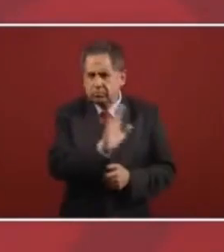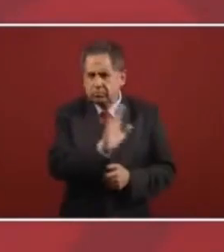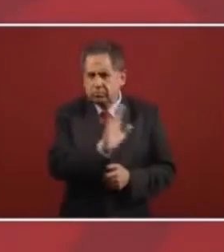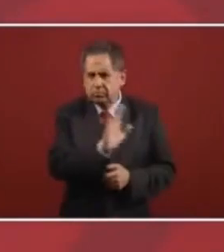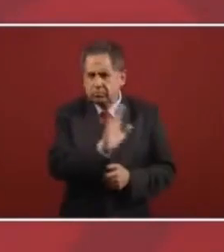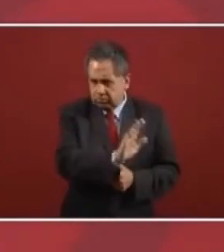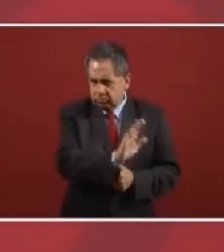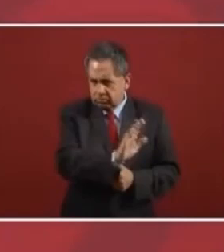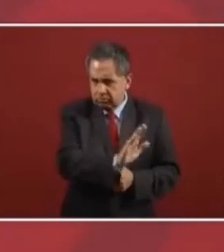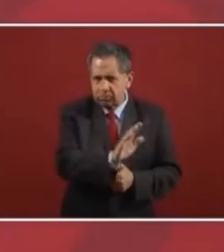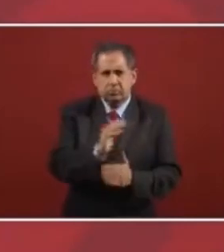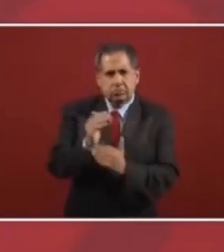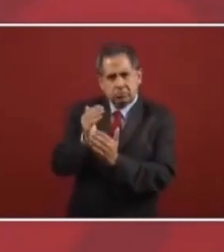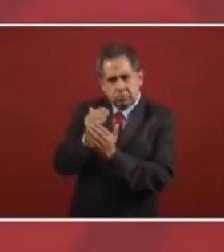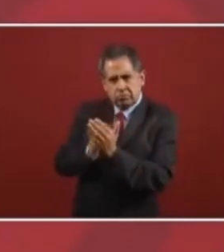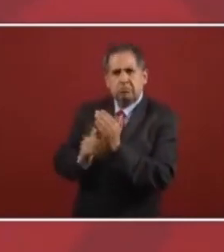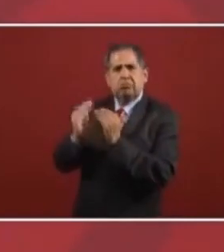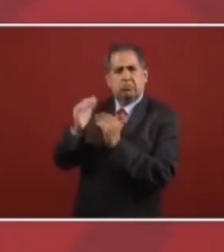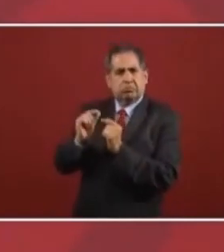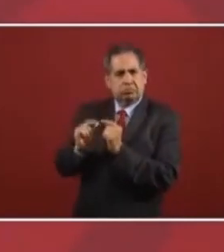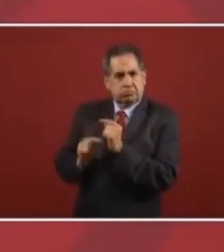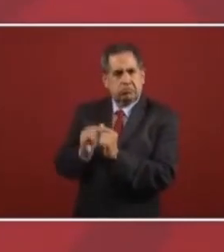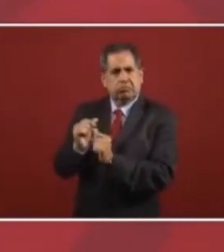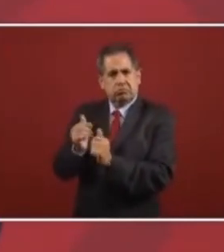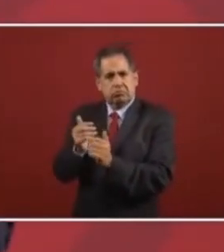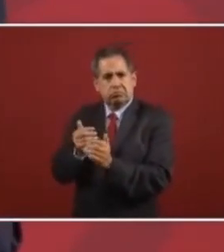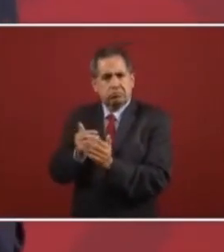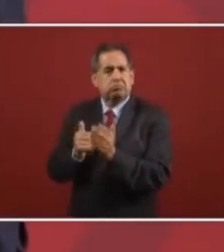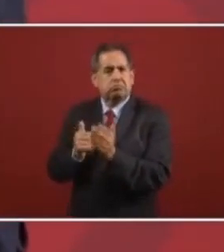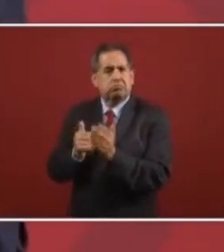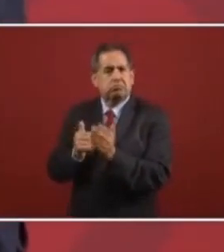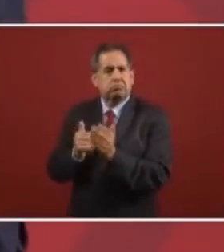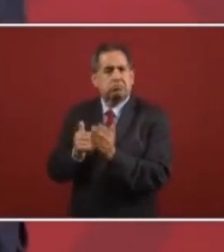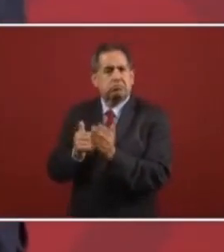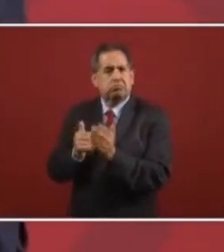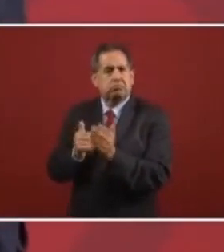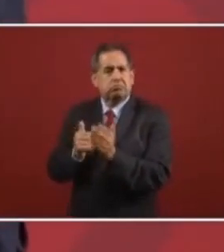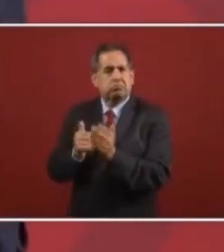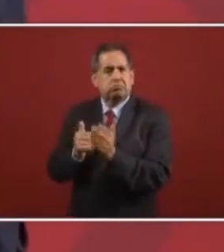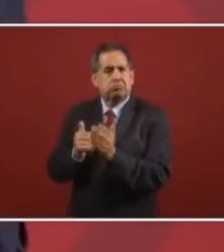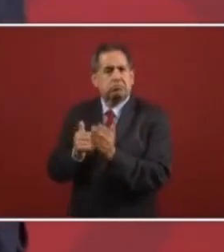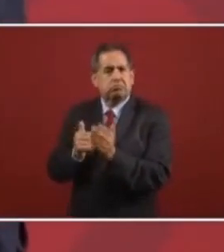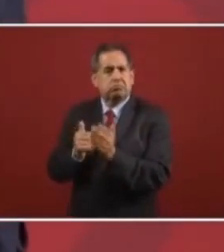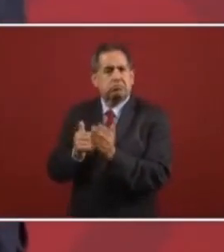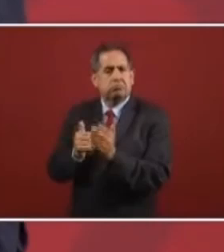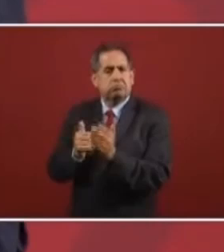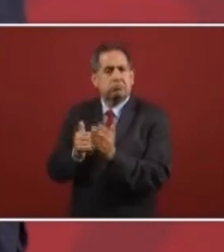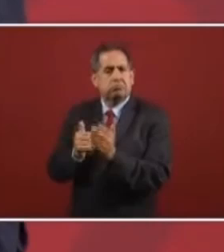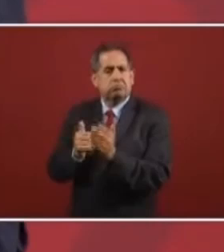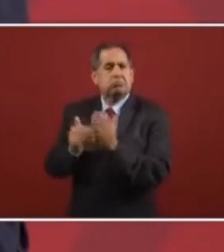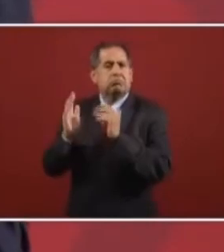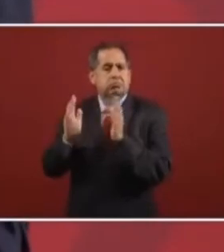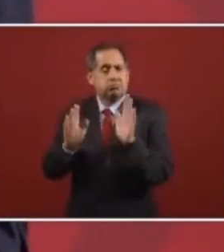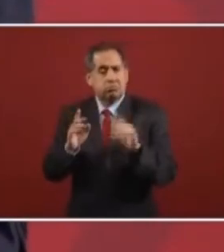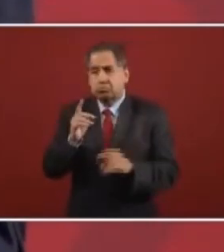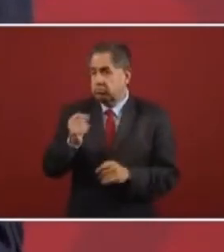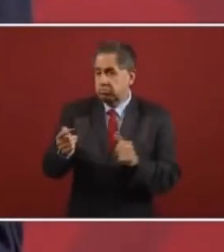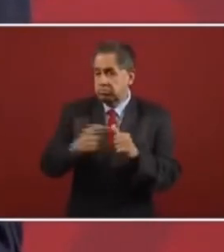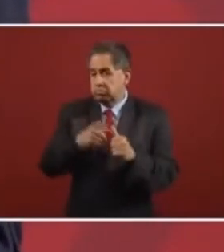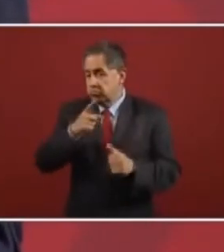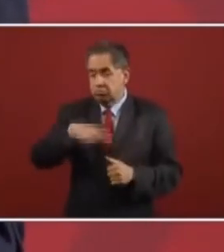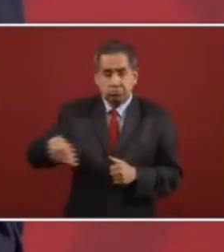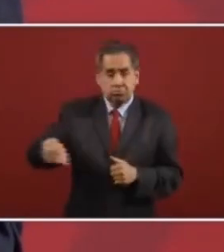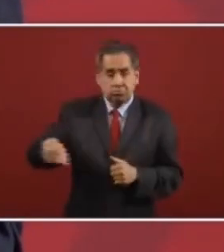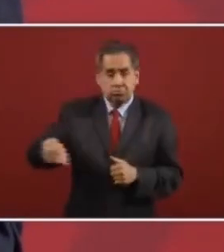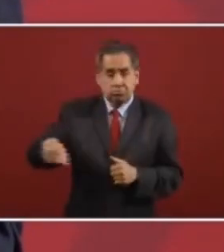And besides that, Además, es ponernos de acuerdo, we have to come to an agreement, aunque nos